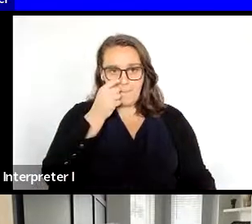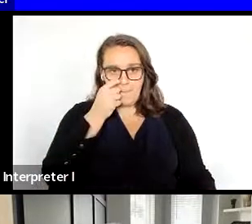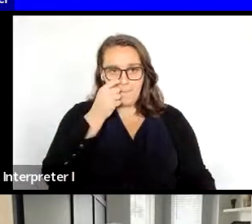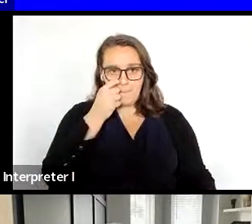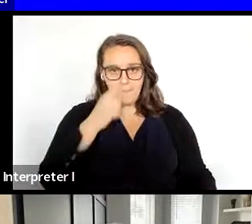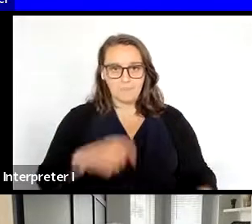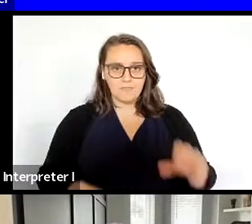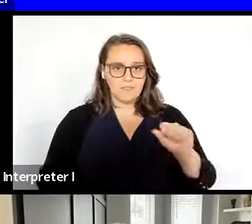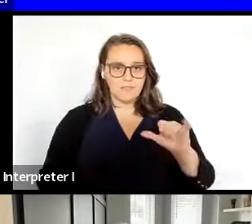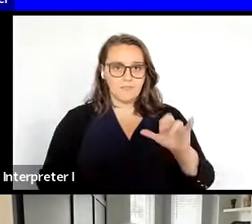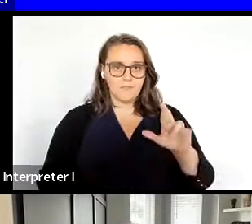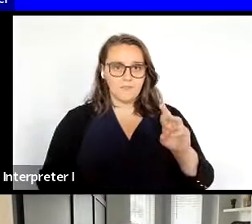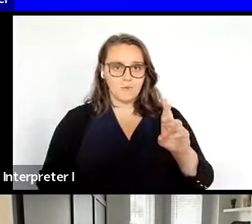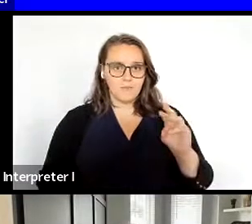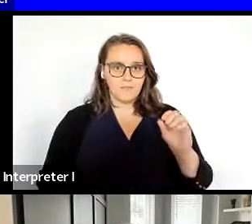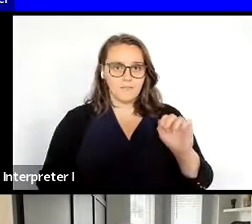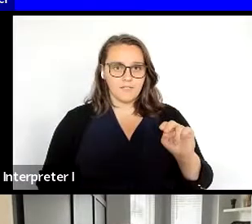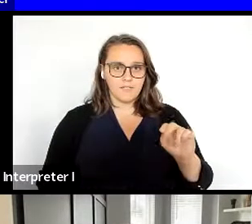Councilmember Silverman?